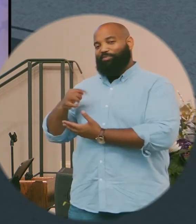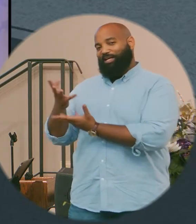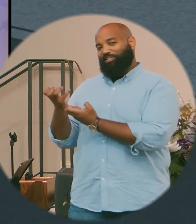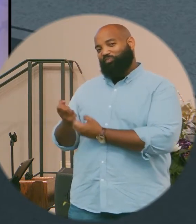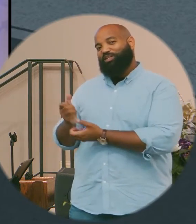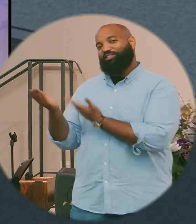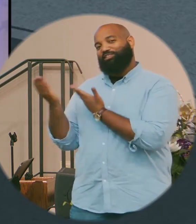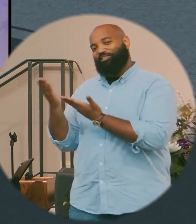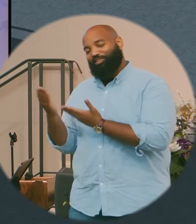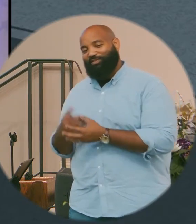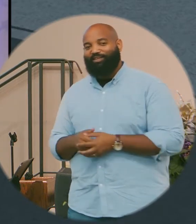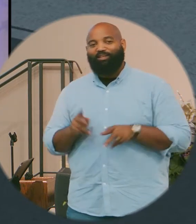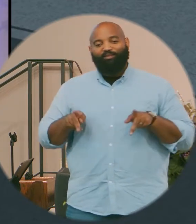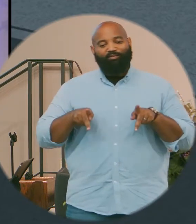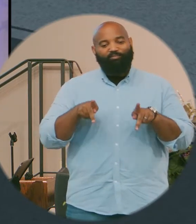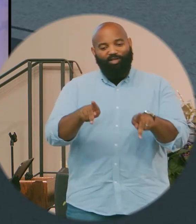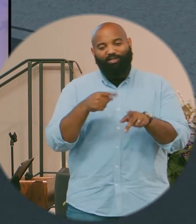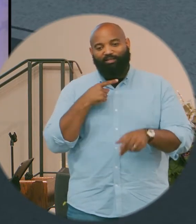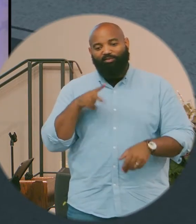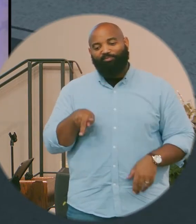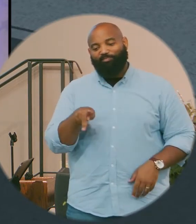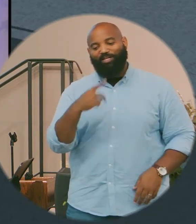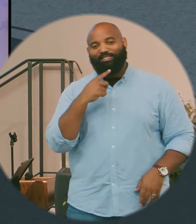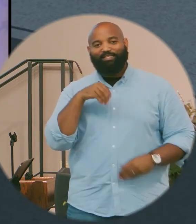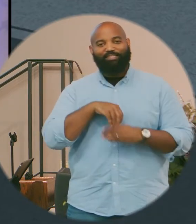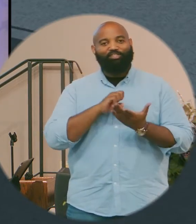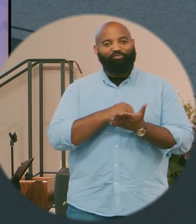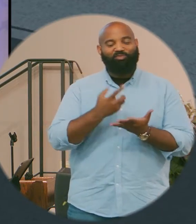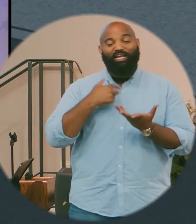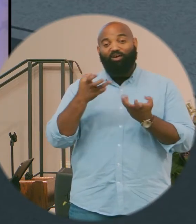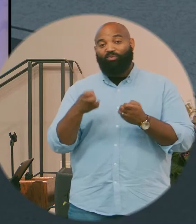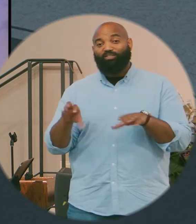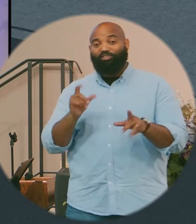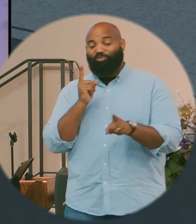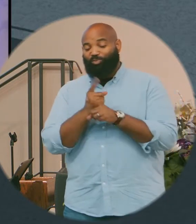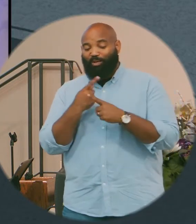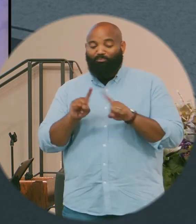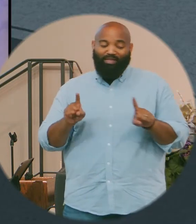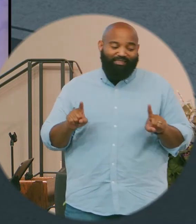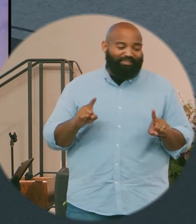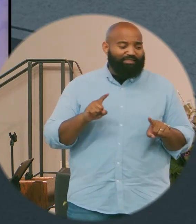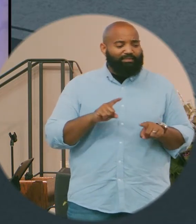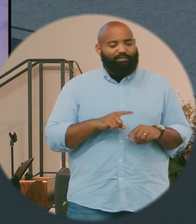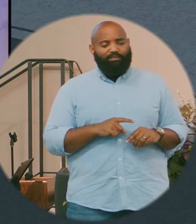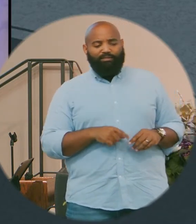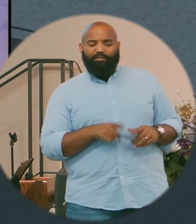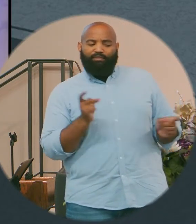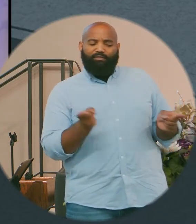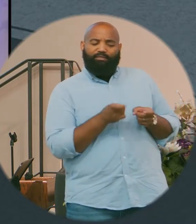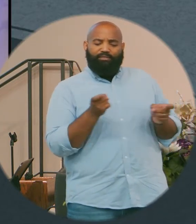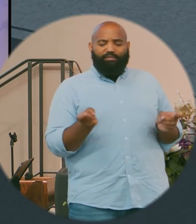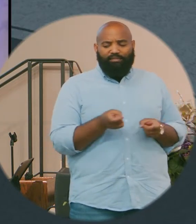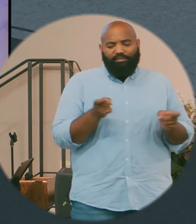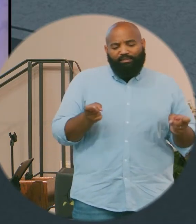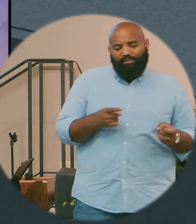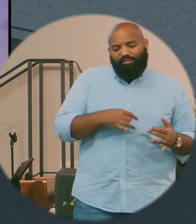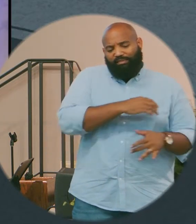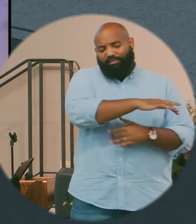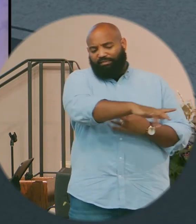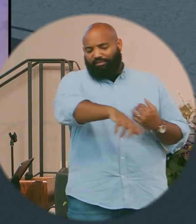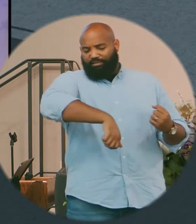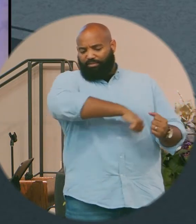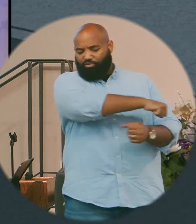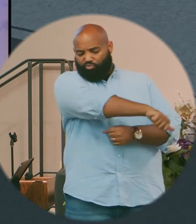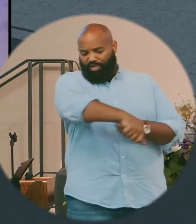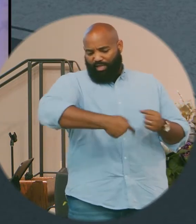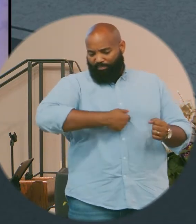I want to do right, but evil is ever present, always around. Give them what they need, resources